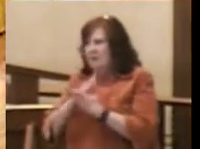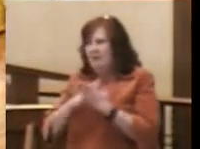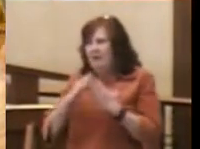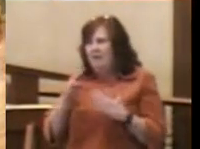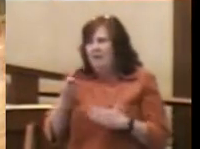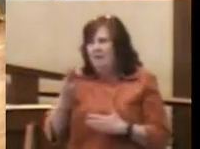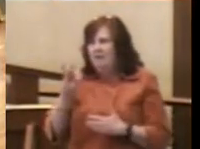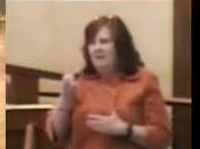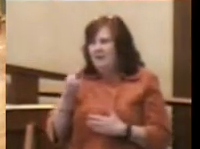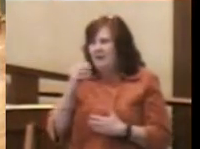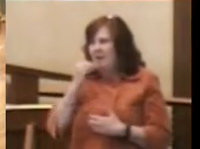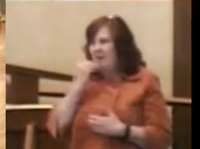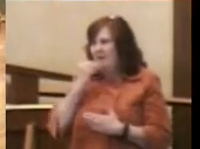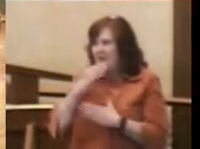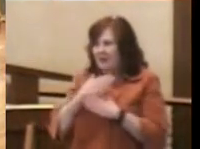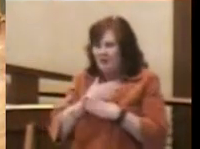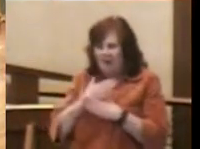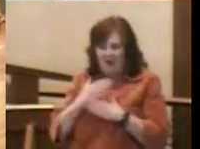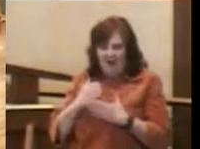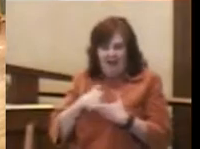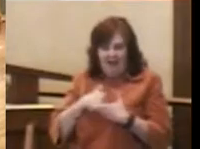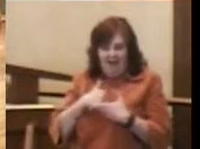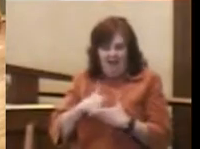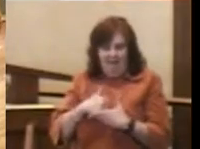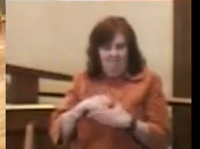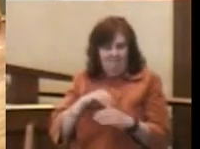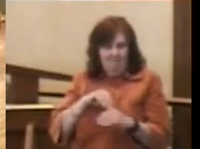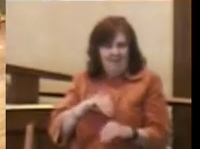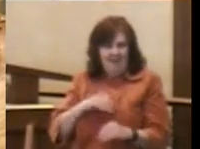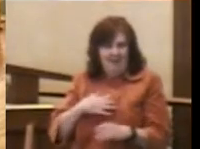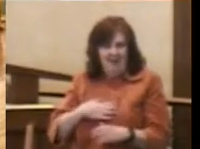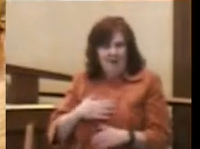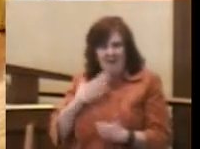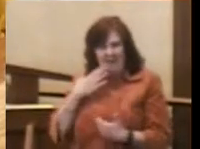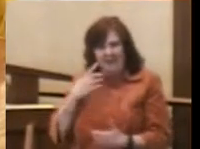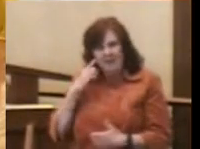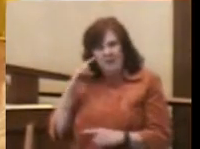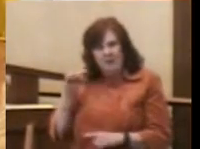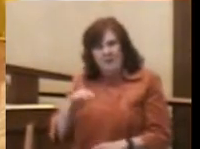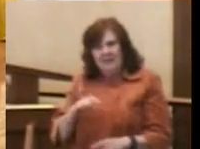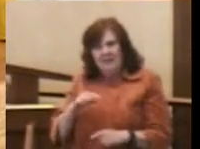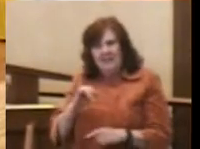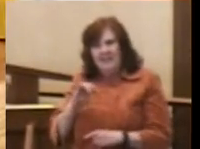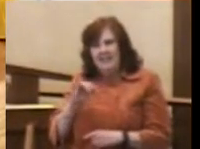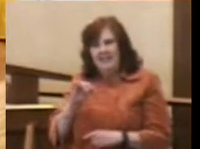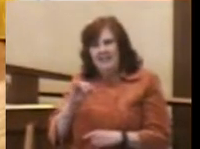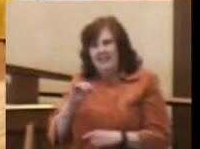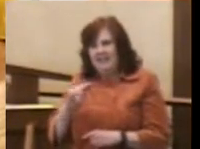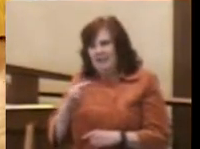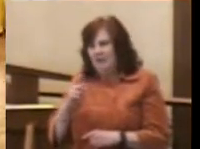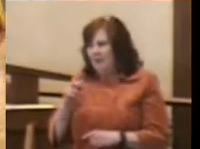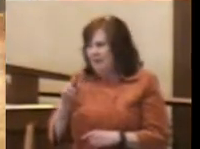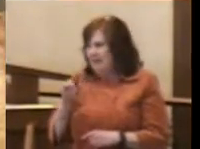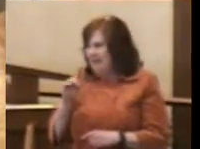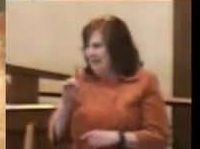Minnesota Food Share and help feed the hungry. Thanks for being an ingredient of Jesus today.